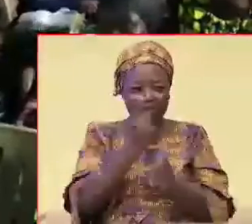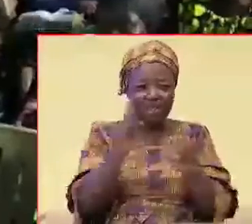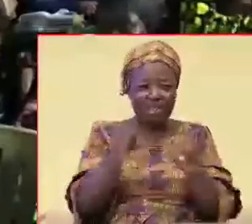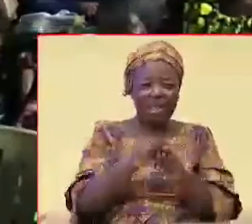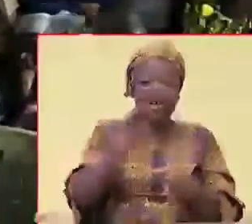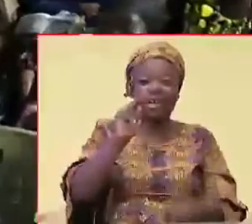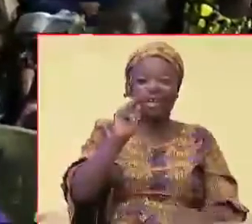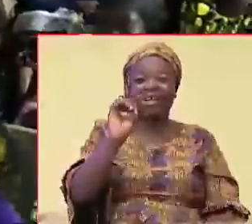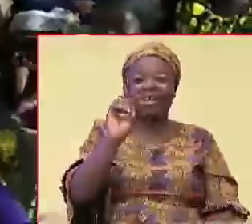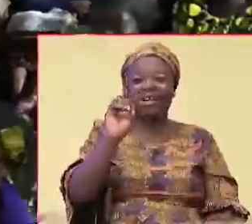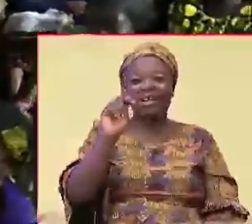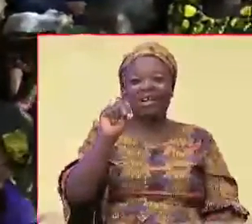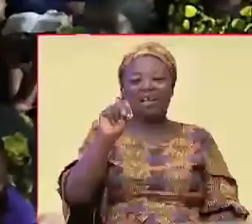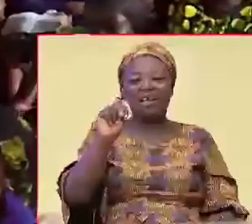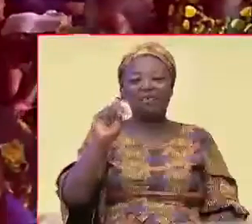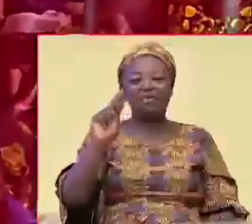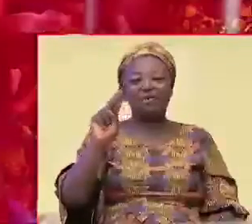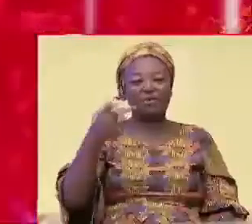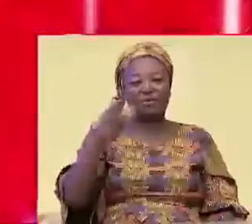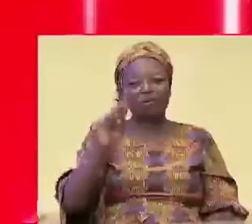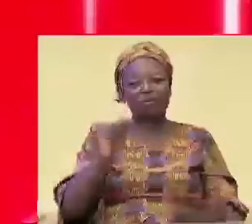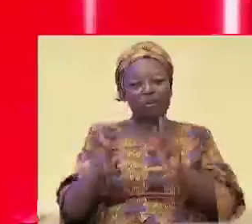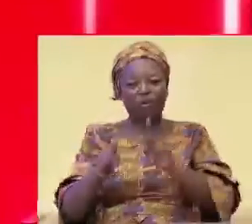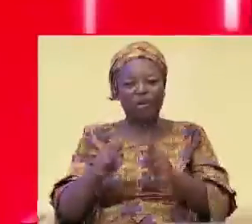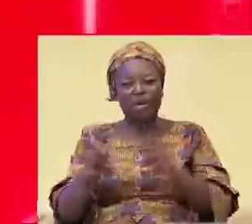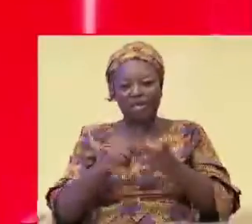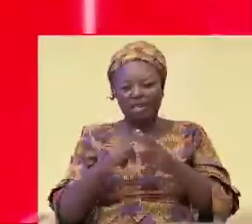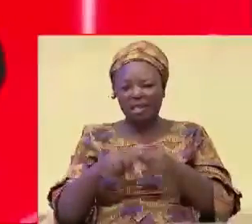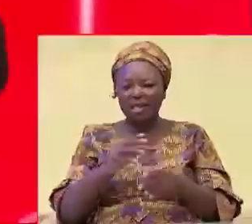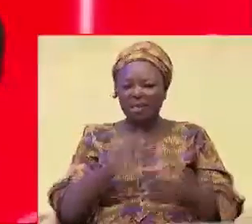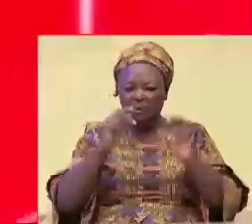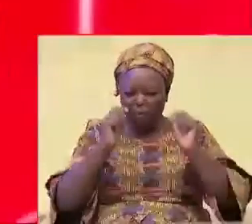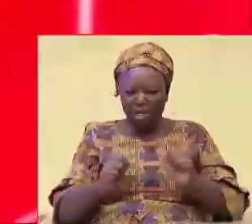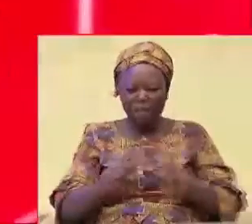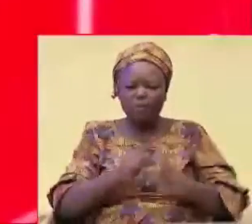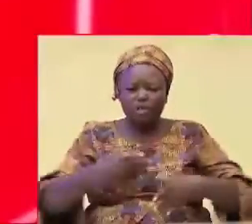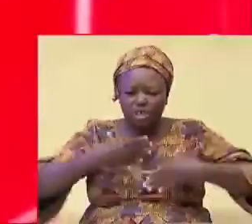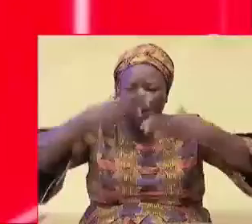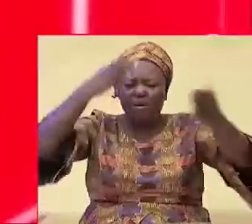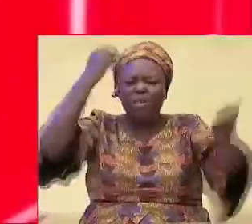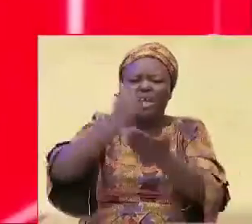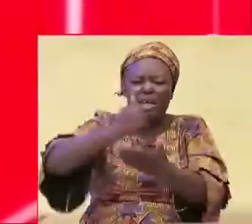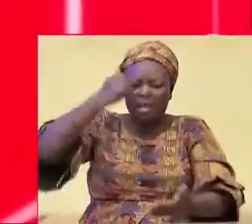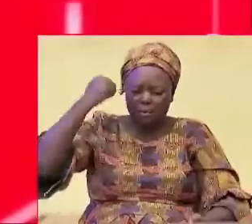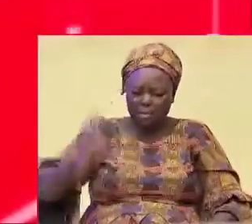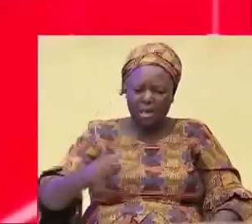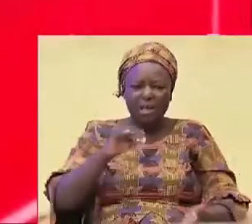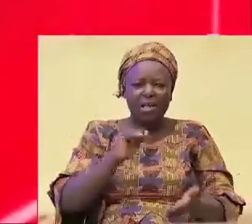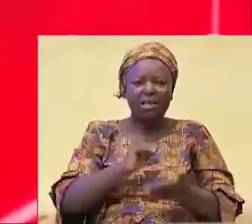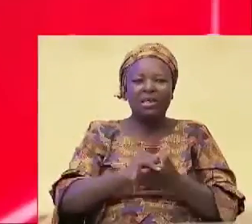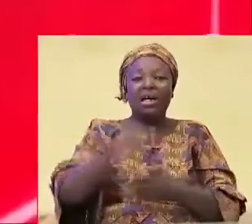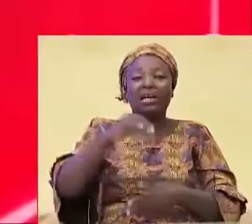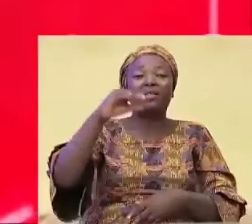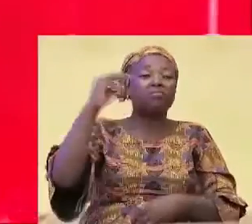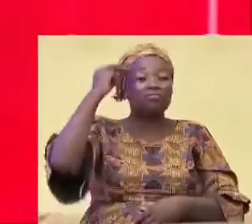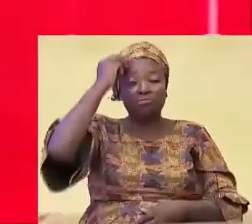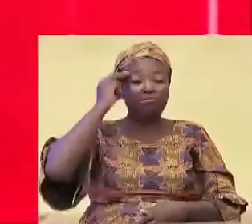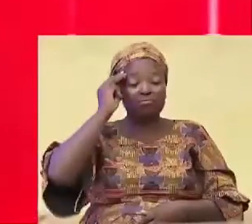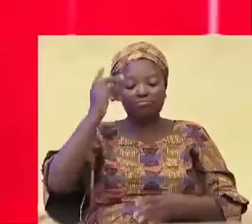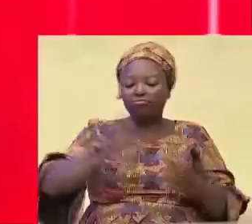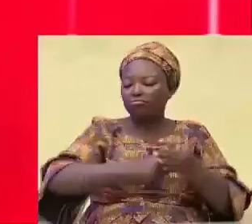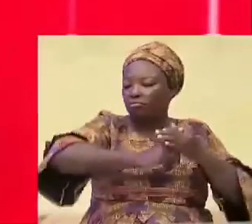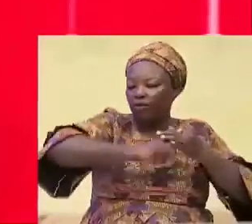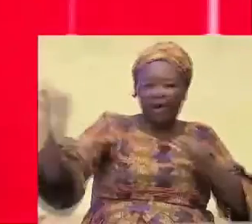Praise the Lord. And when they said amen, the man came to his senses. All